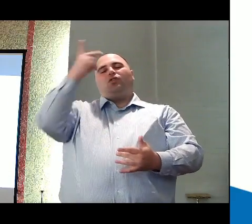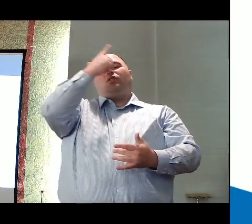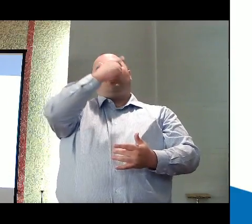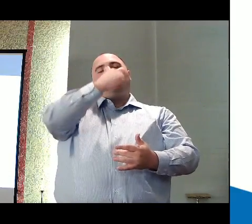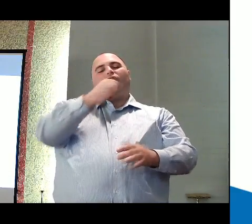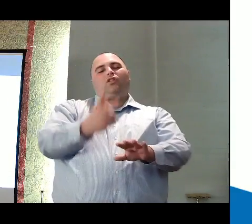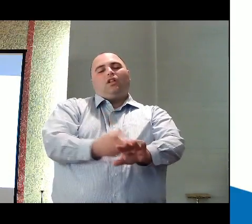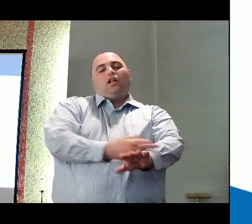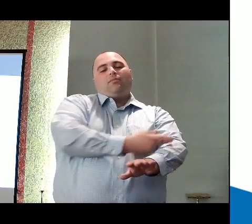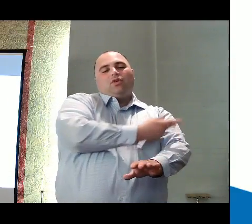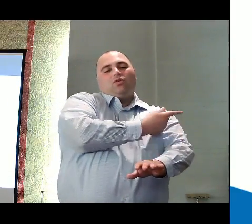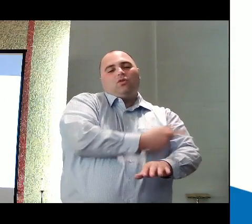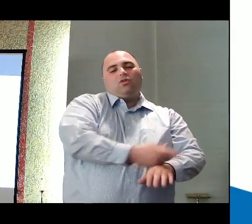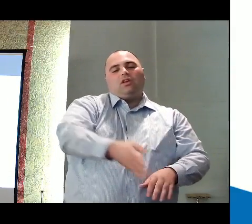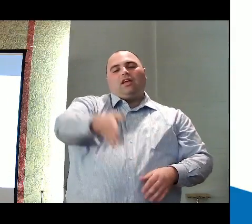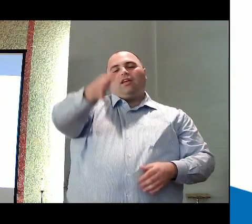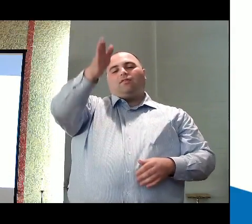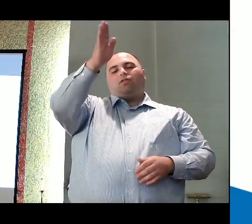merciful,